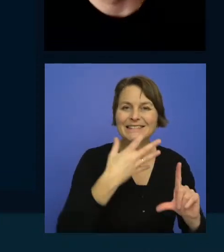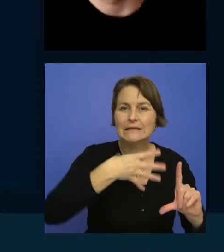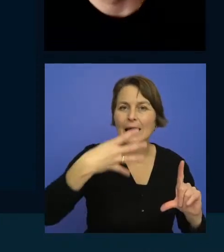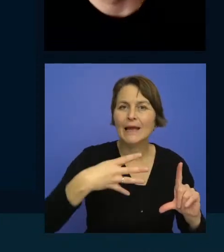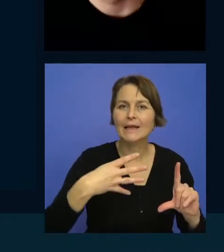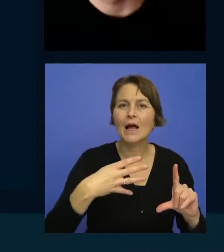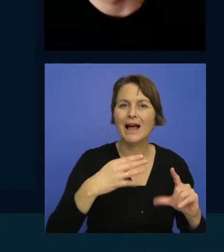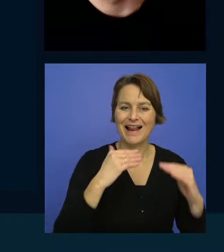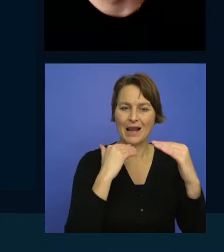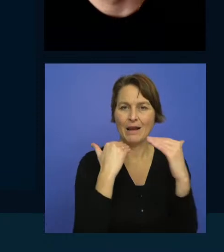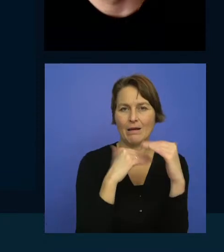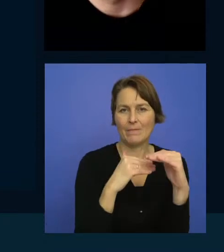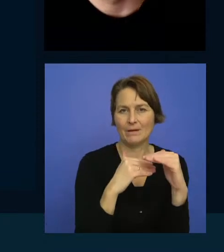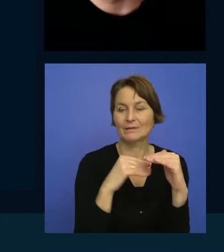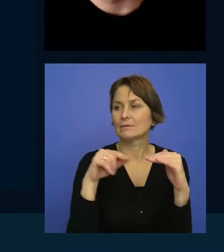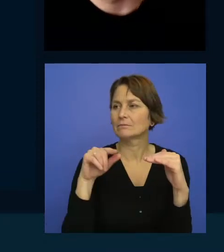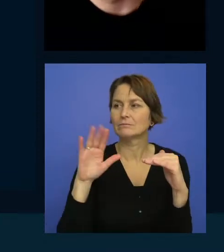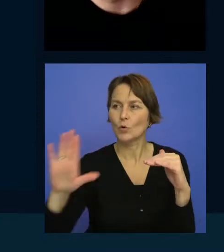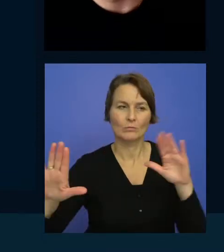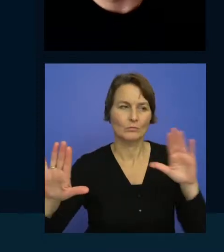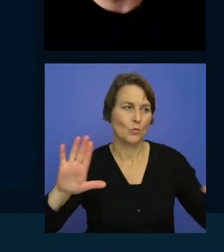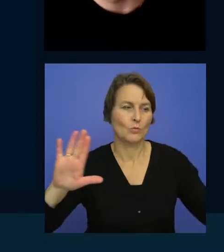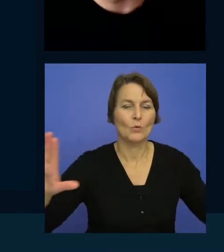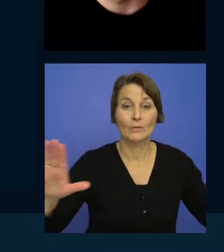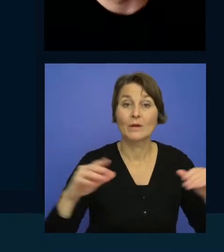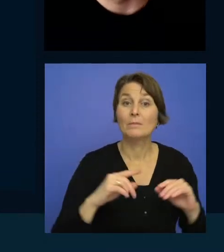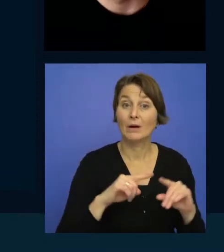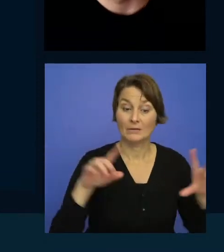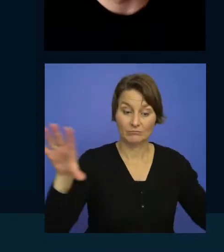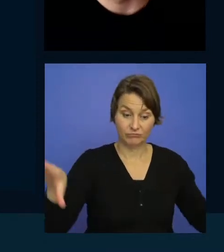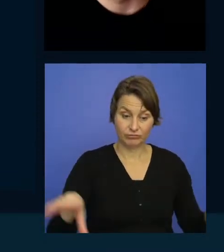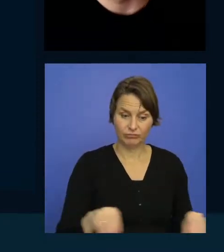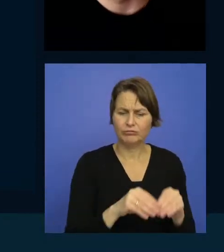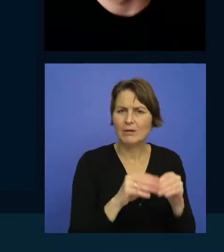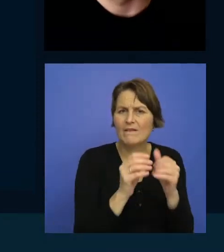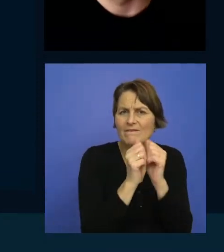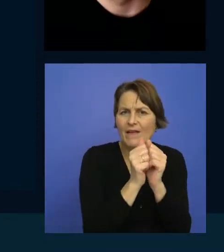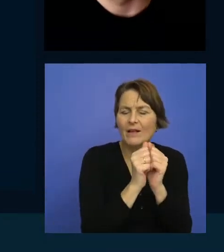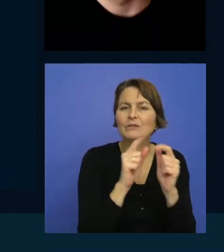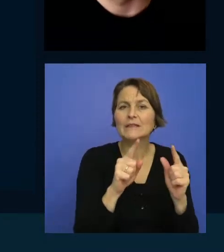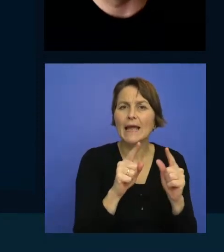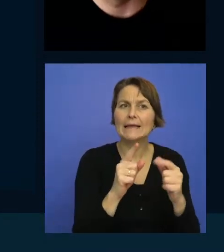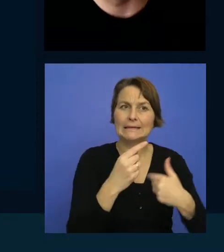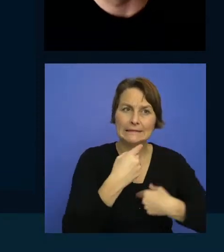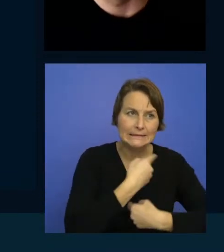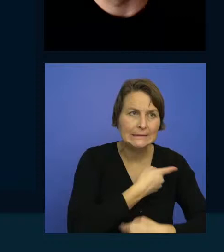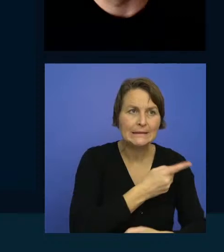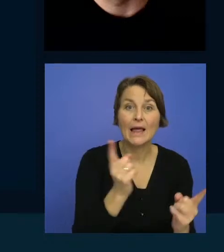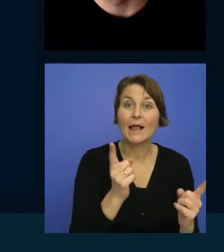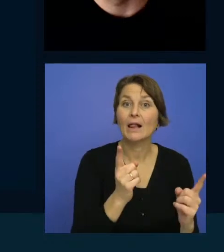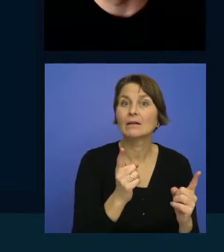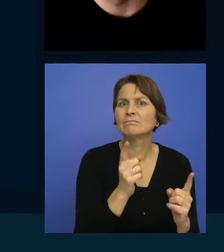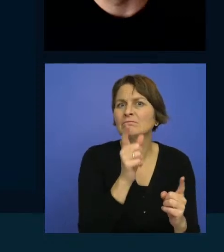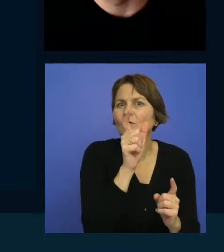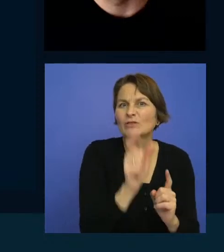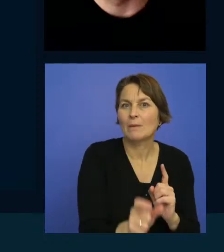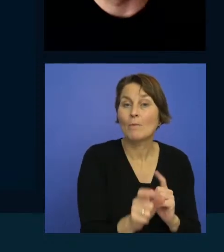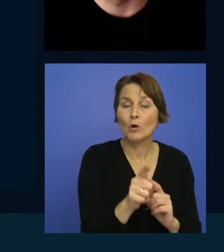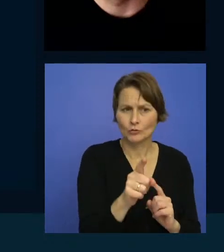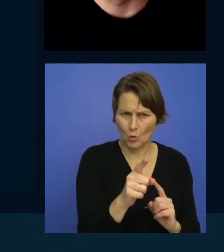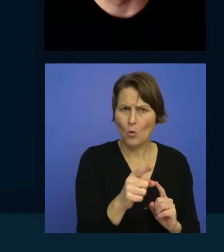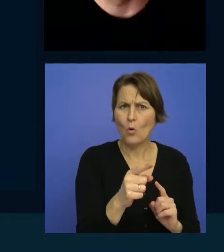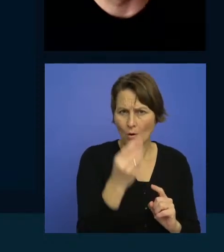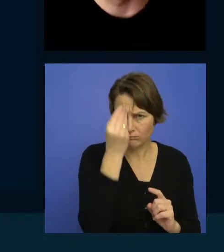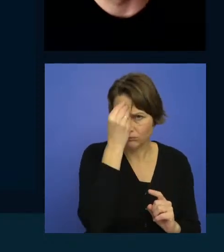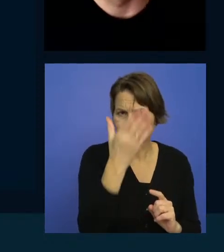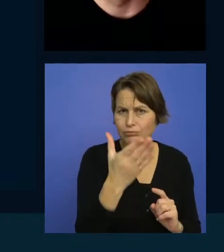realize is that aggregate values can still be used to reveal private information about individuals. Let's go to an